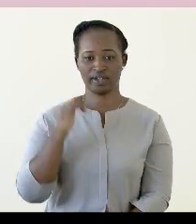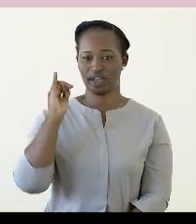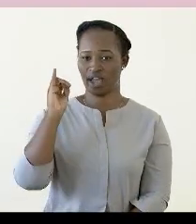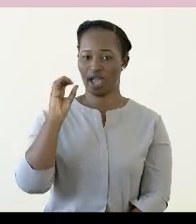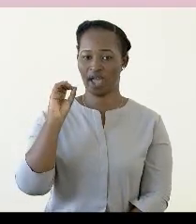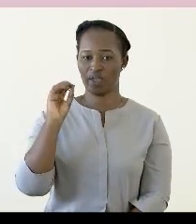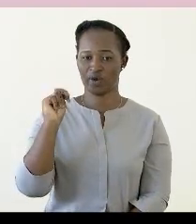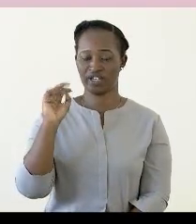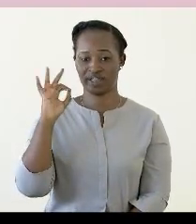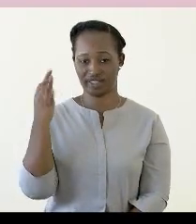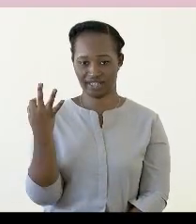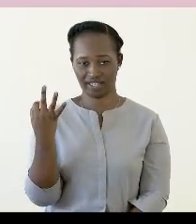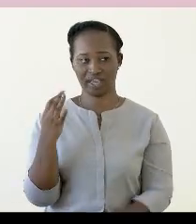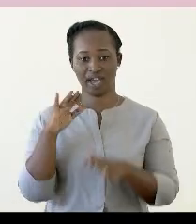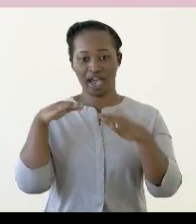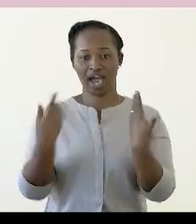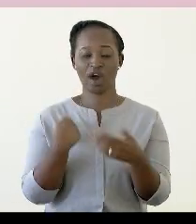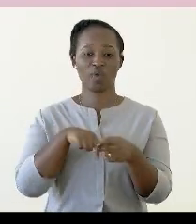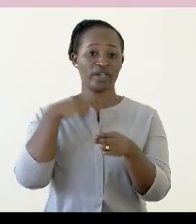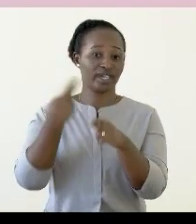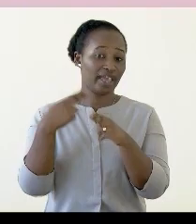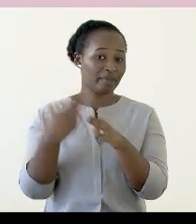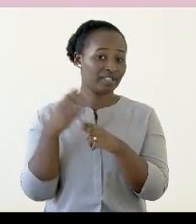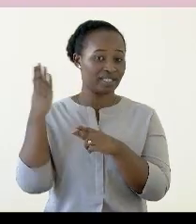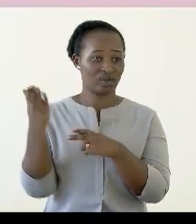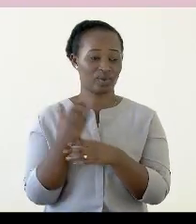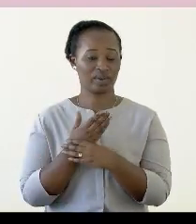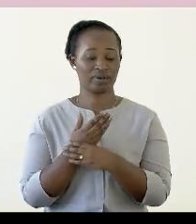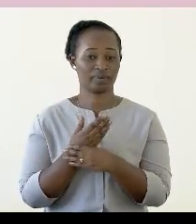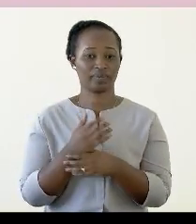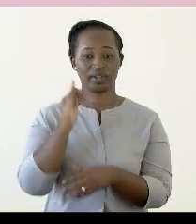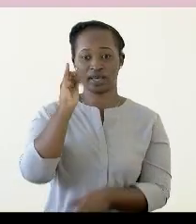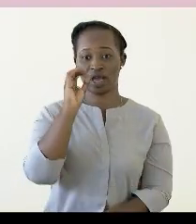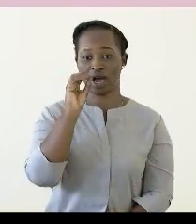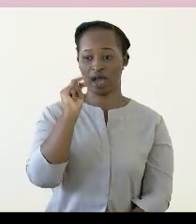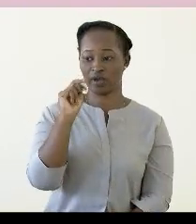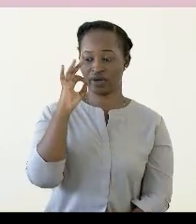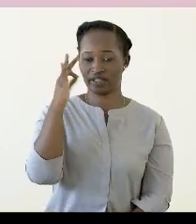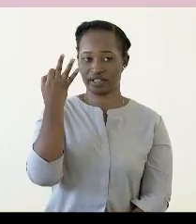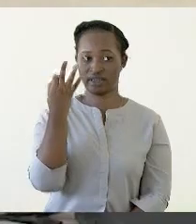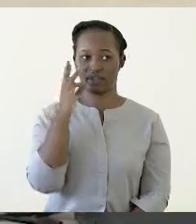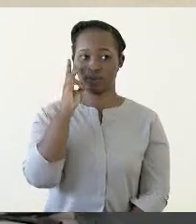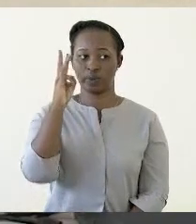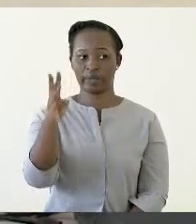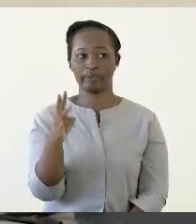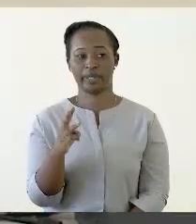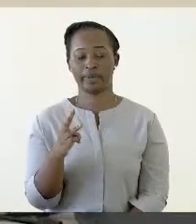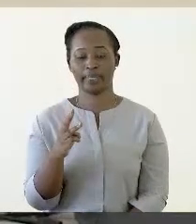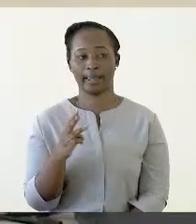3. And how do we name this one? The iron 3 will be named